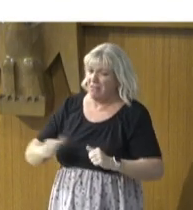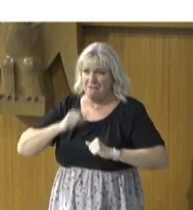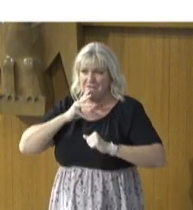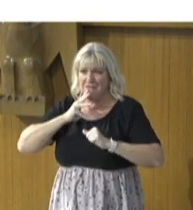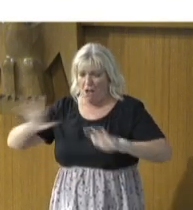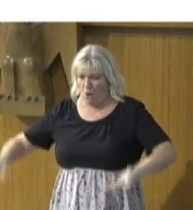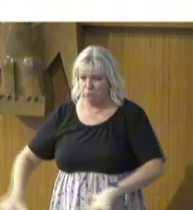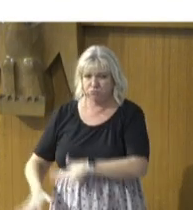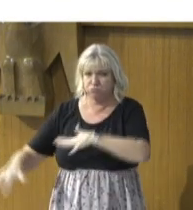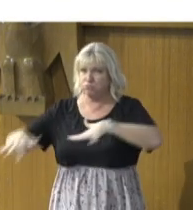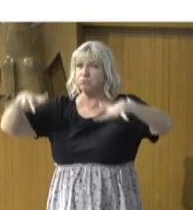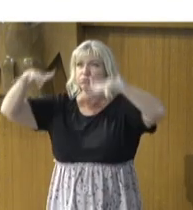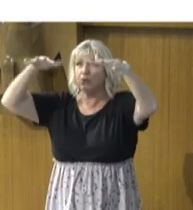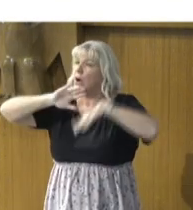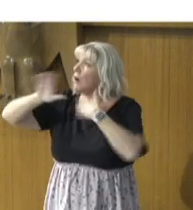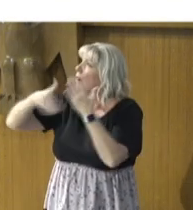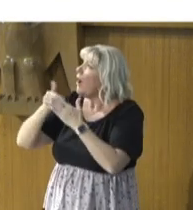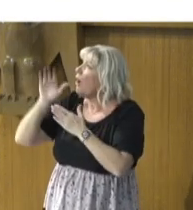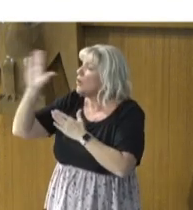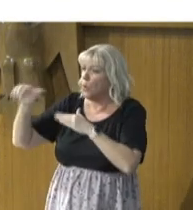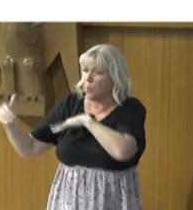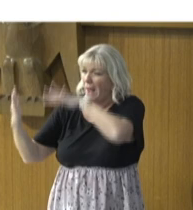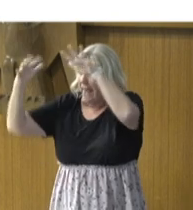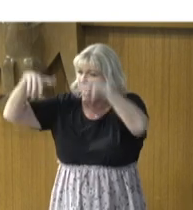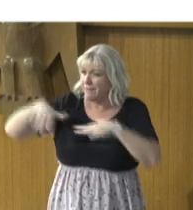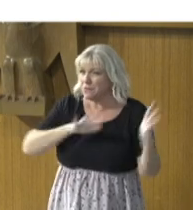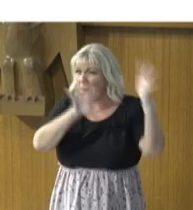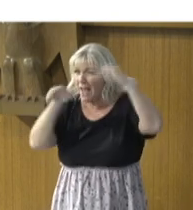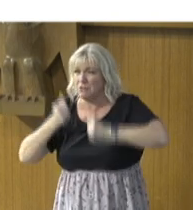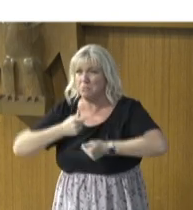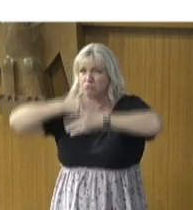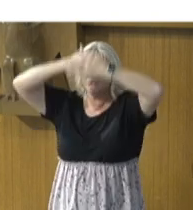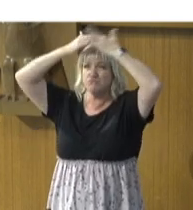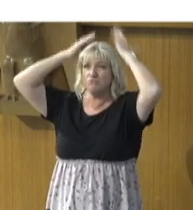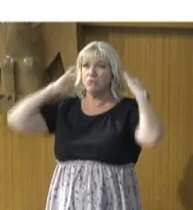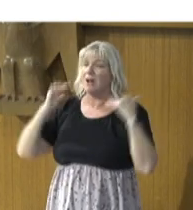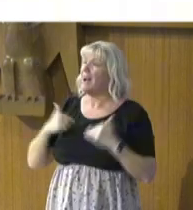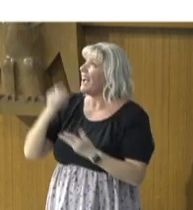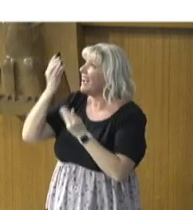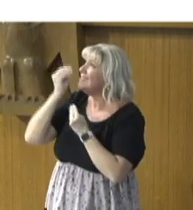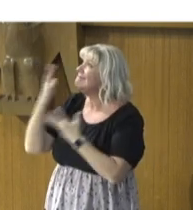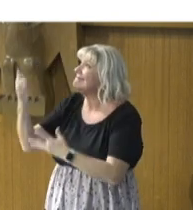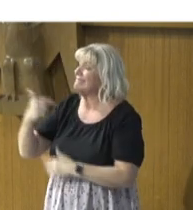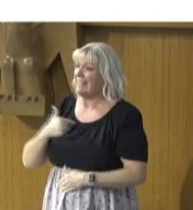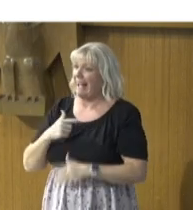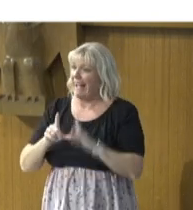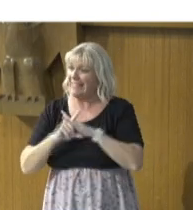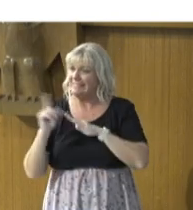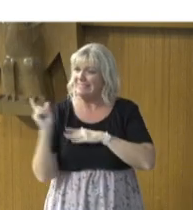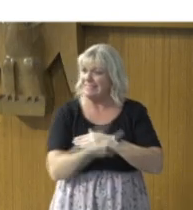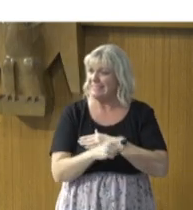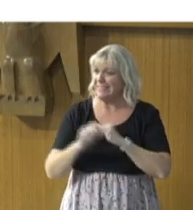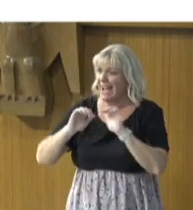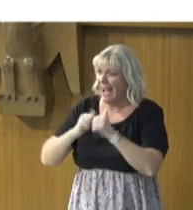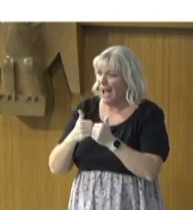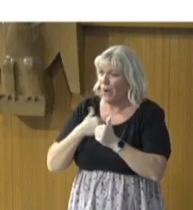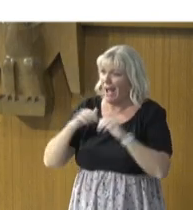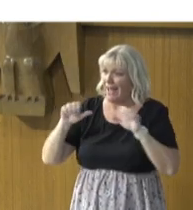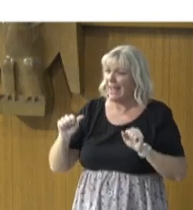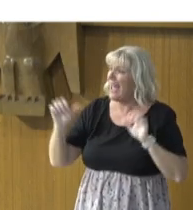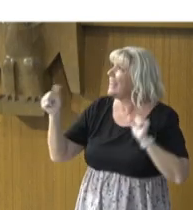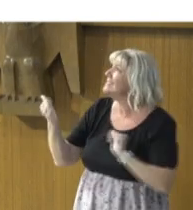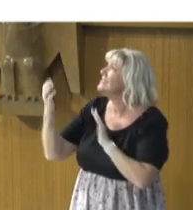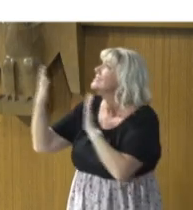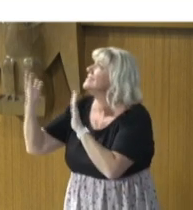me. All your waves and your billows passed over me. Then I said, I am driven away from your sight. How shall I look again upon your